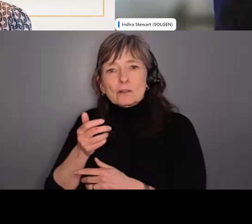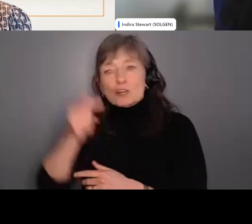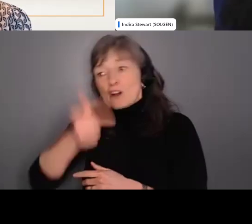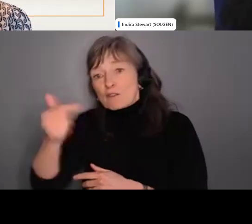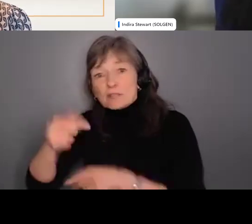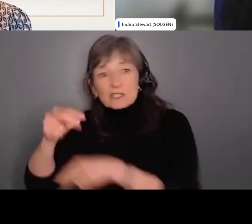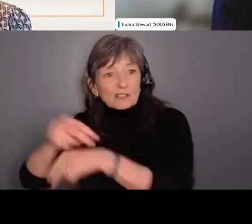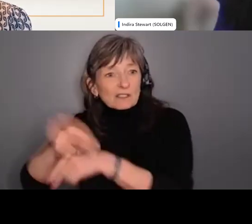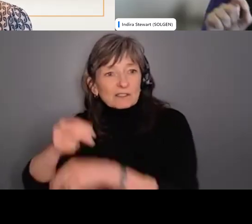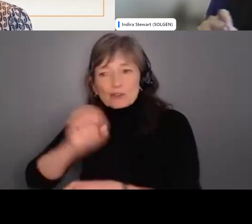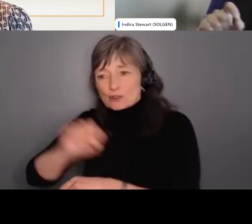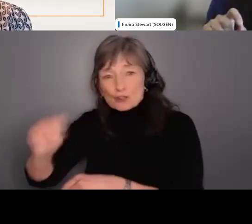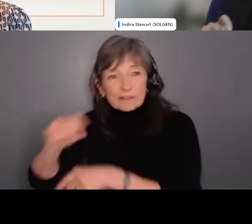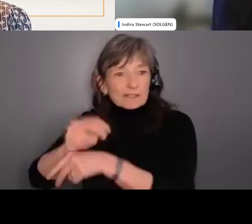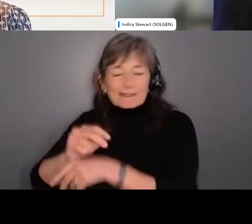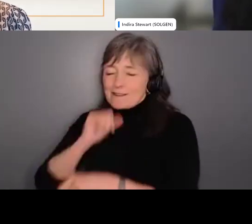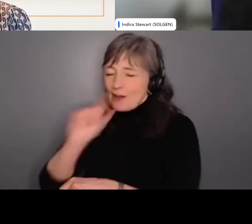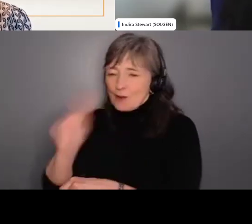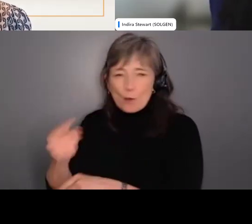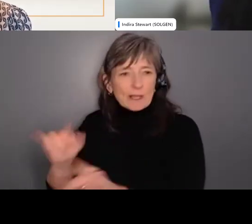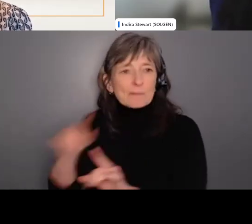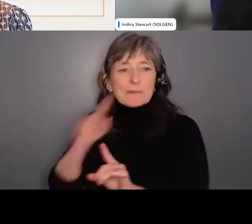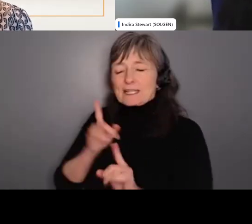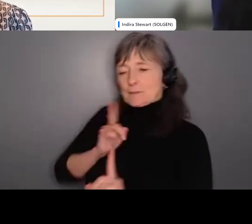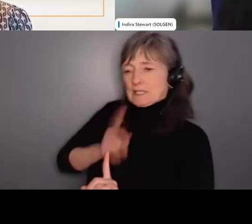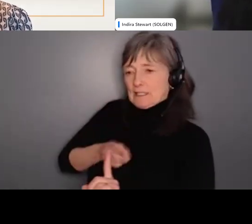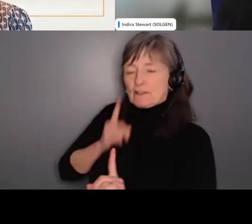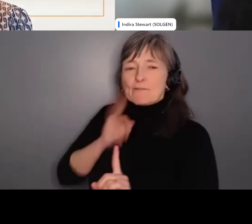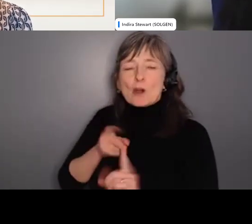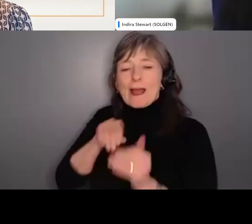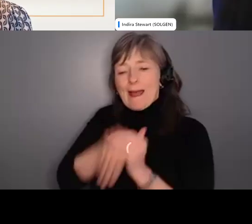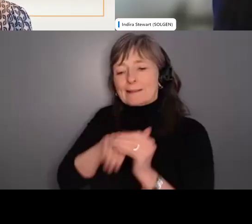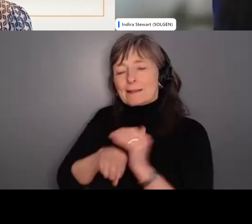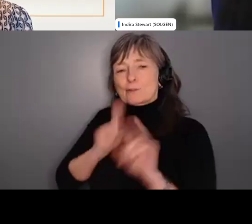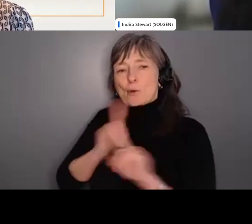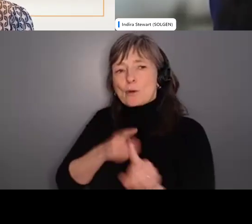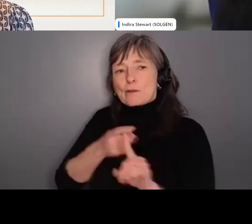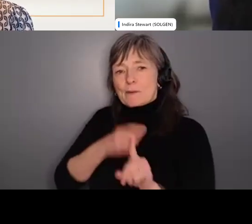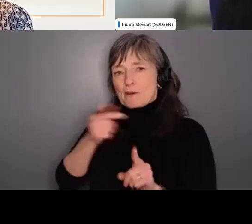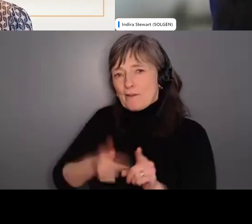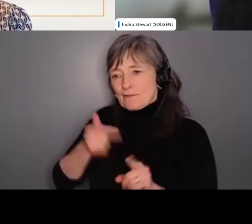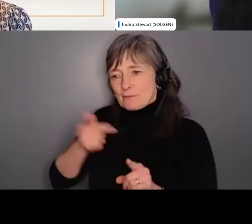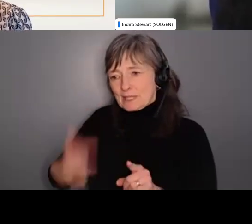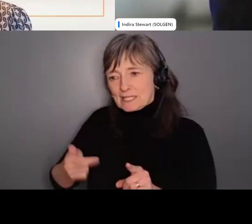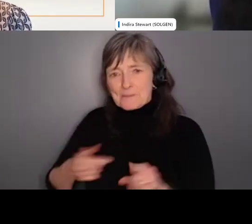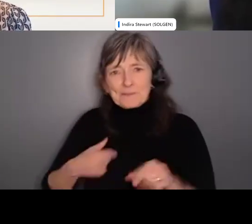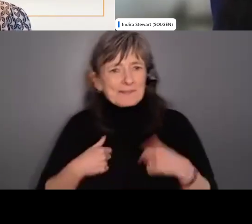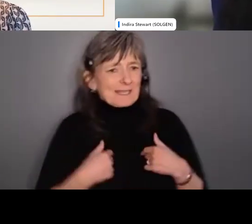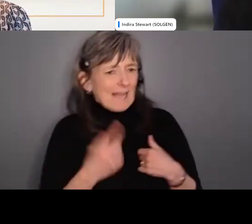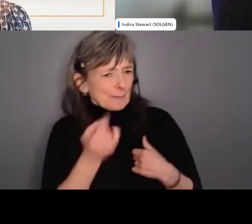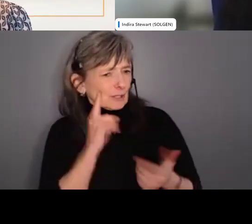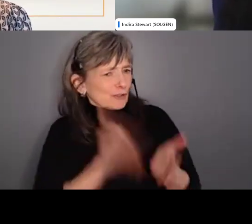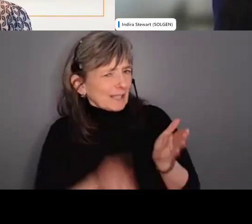look that up, Brianna, and I can put the section from the Coroner's Act into the chat, because I don't want to make sure I don't misquote